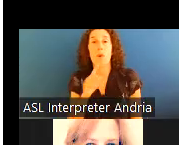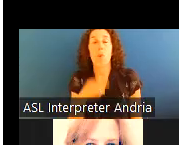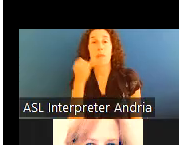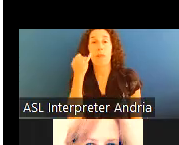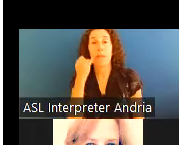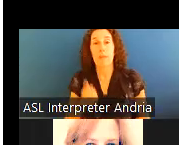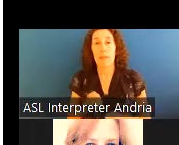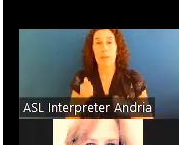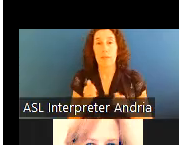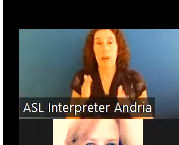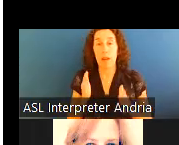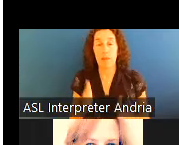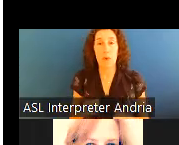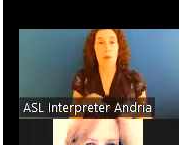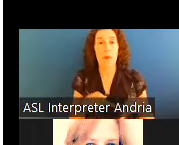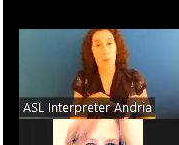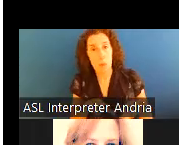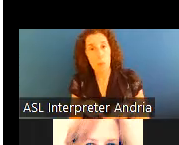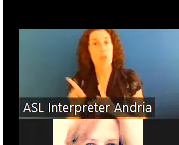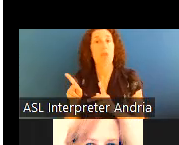anonymously, which I'll go into a little bit later.